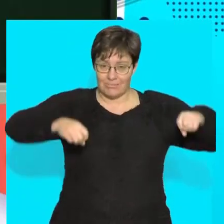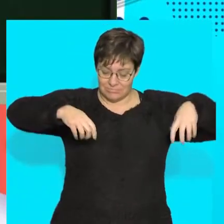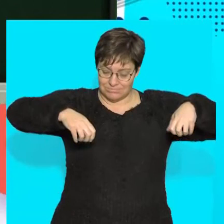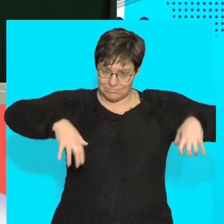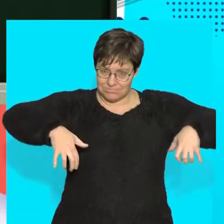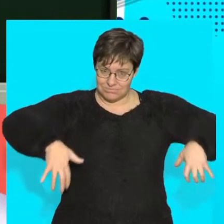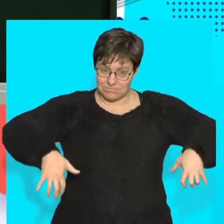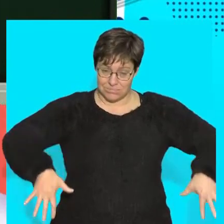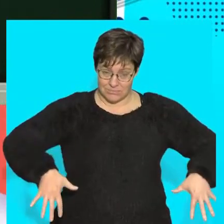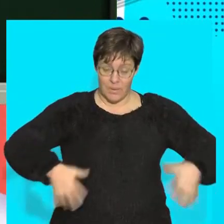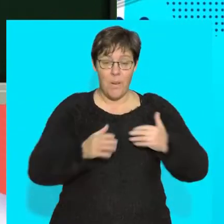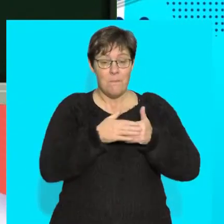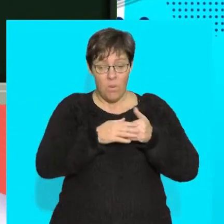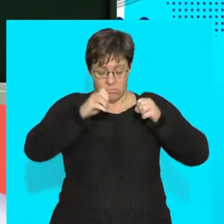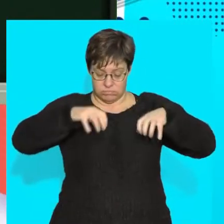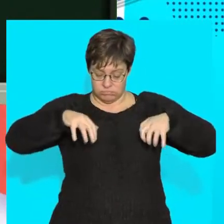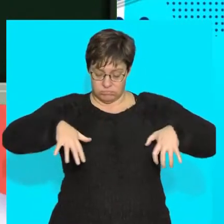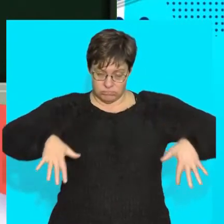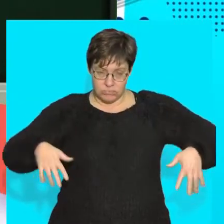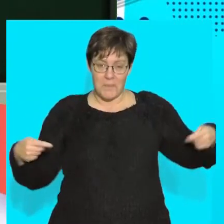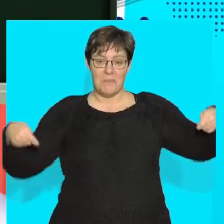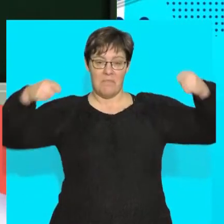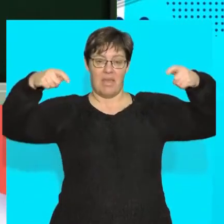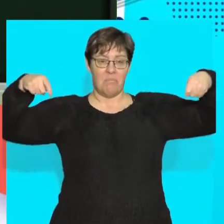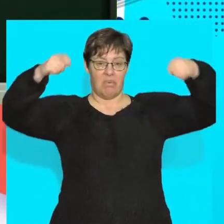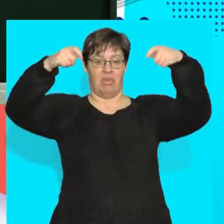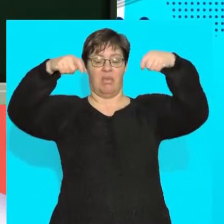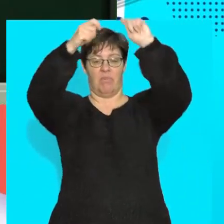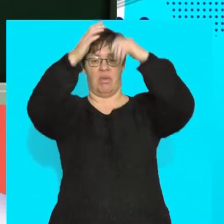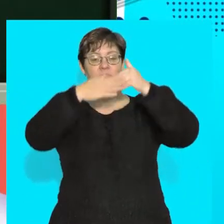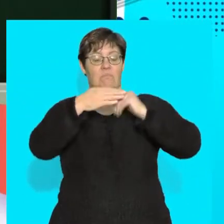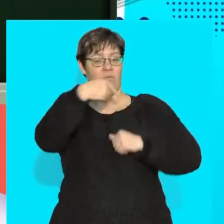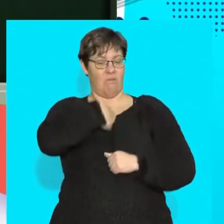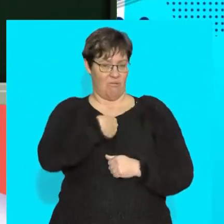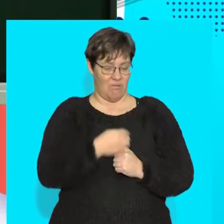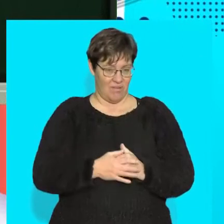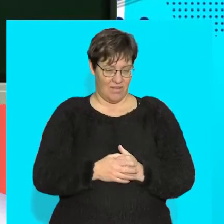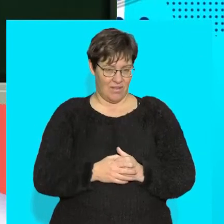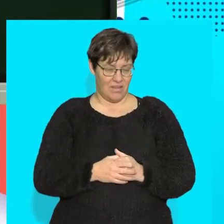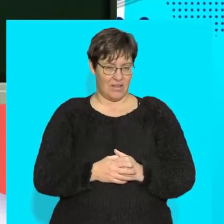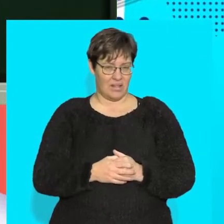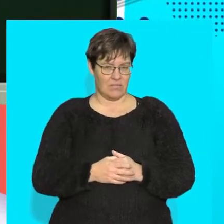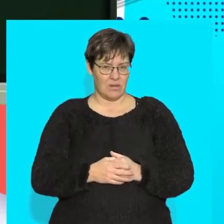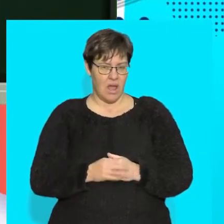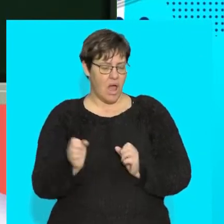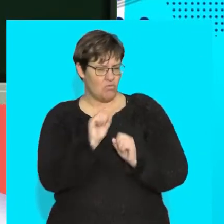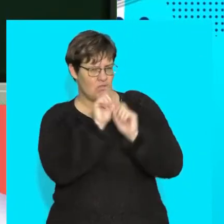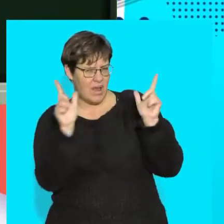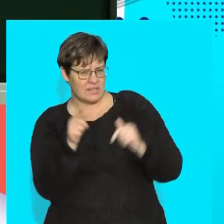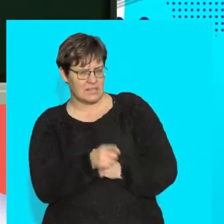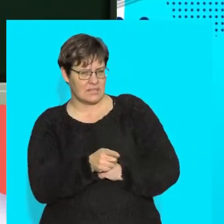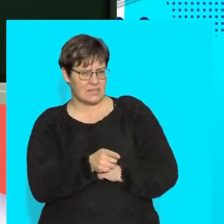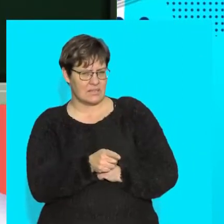the more you recruit, the more they pay you, and the more you actually pay me. But what you actually realizing is these people